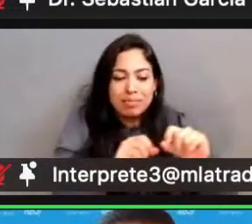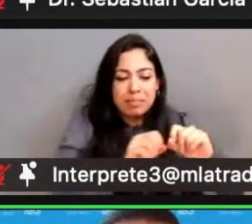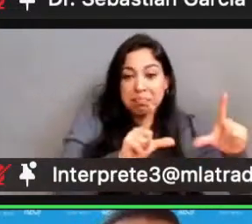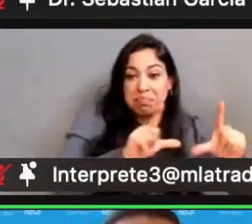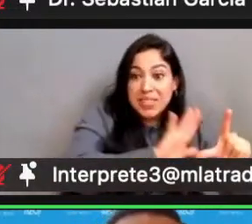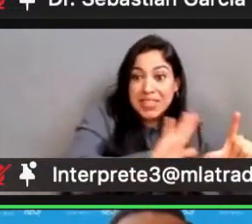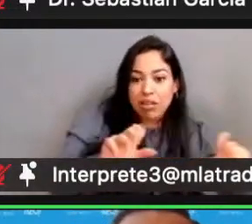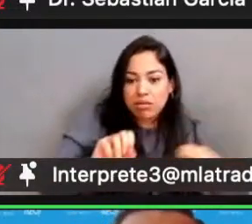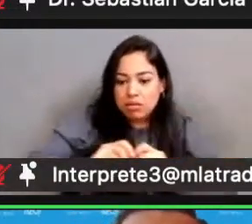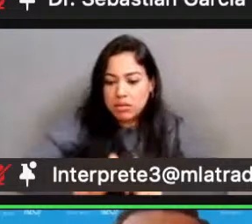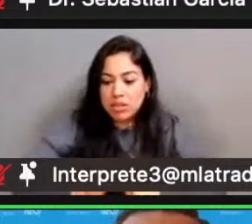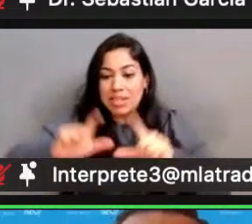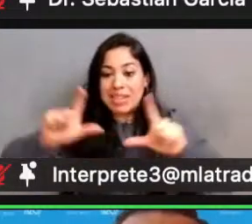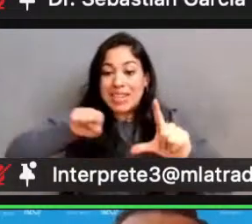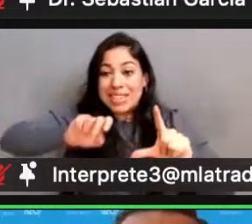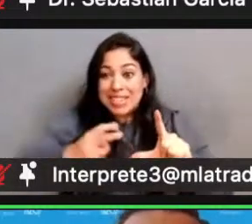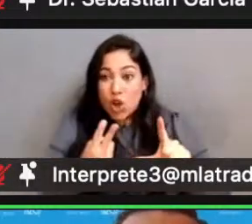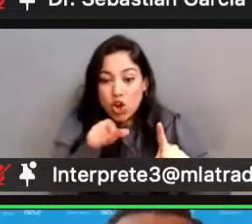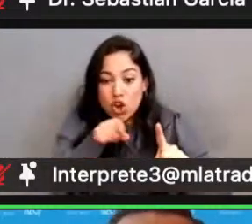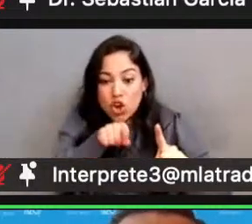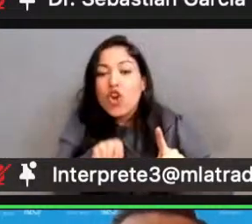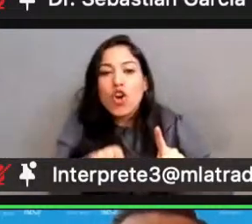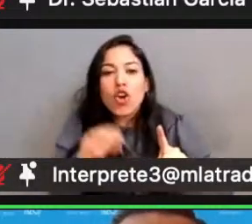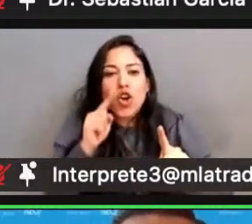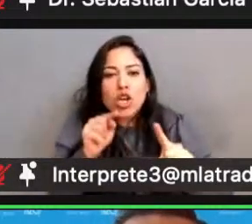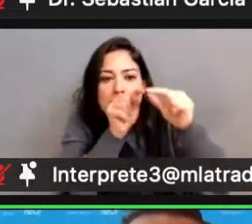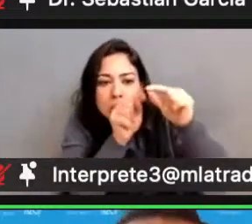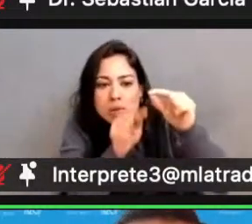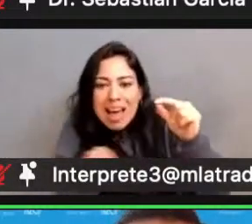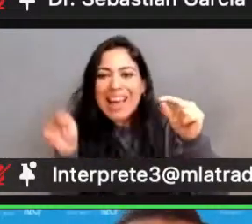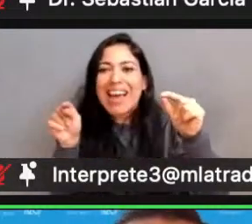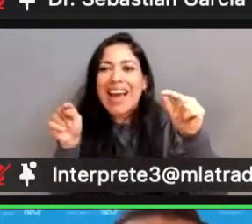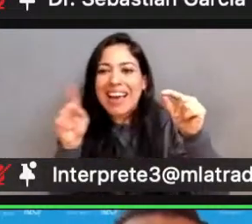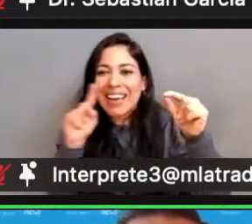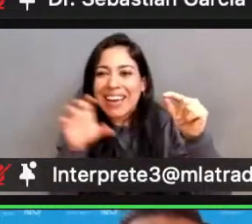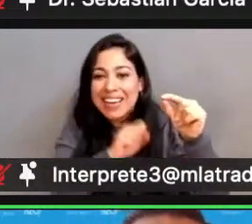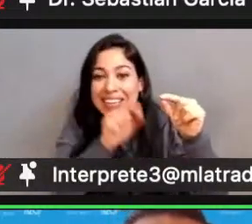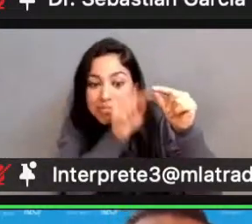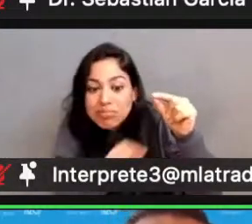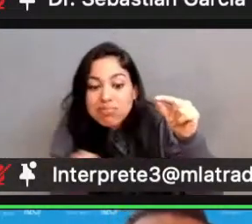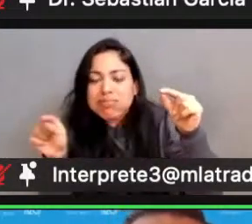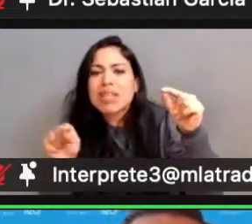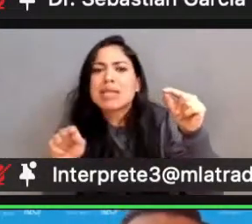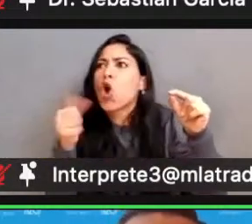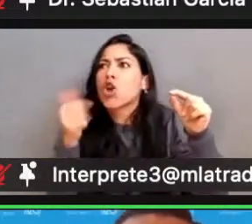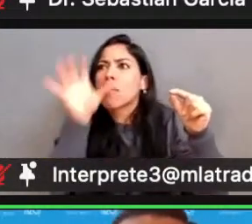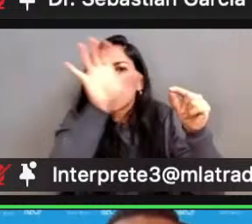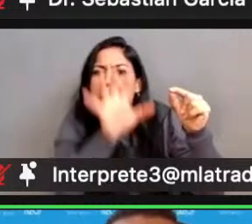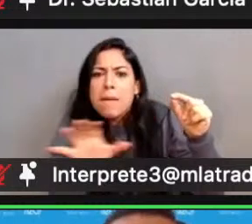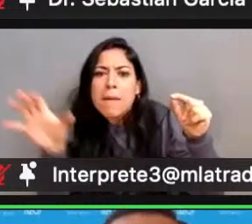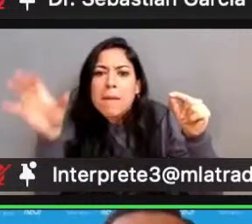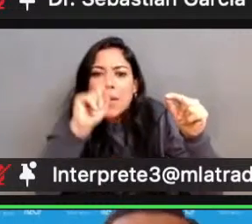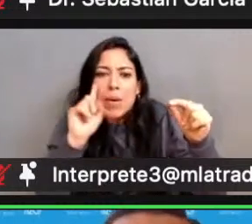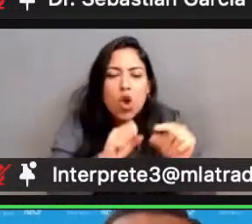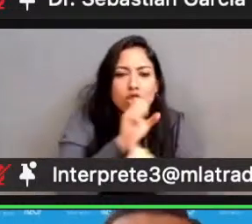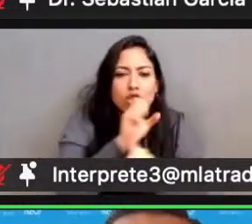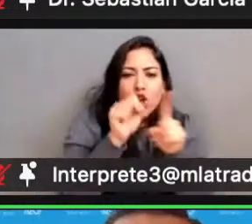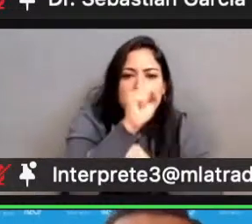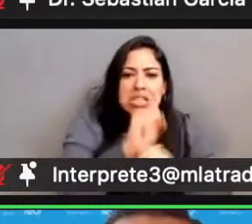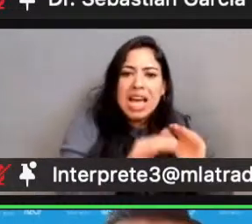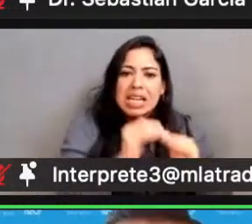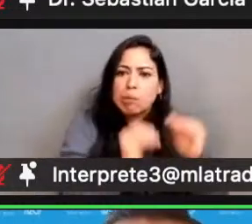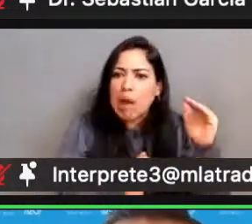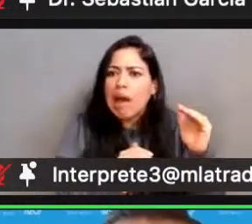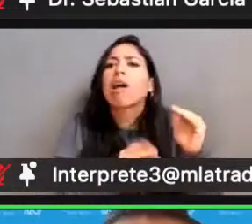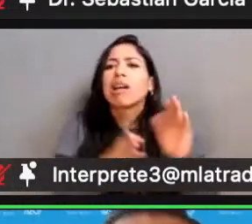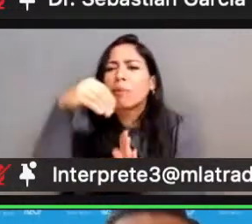scale in the middle chart, which we call a regression slope. The country